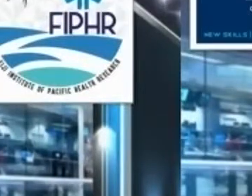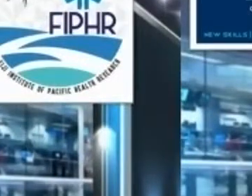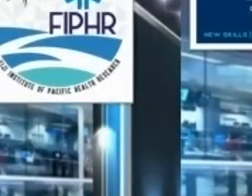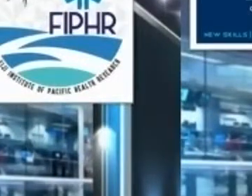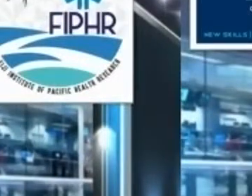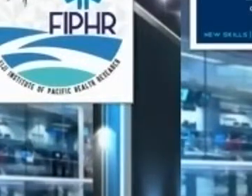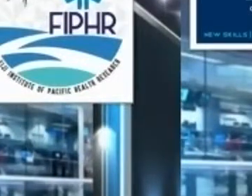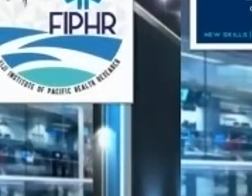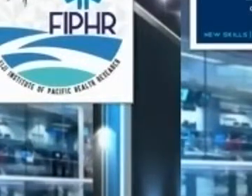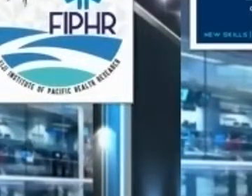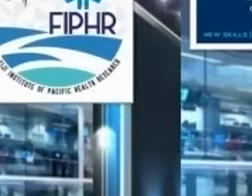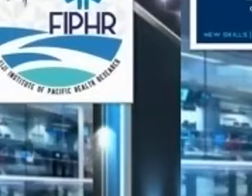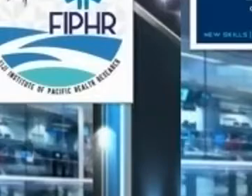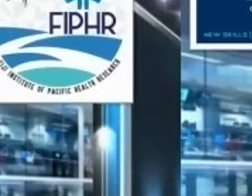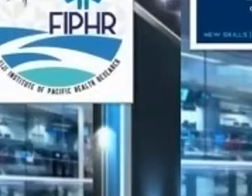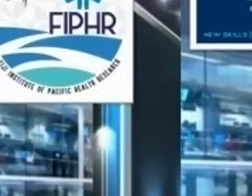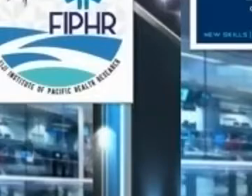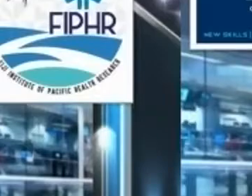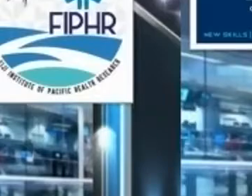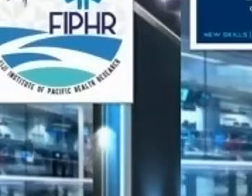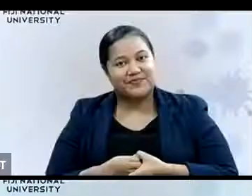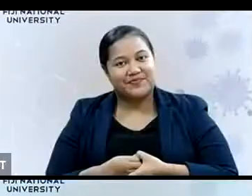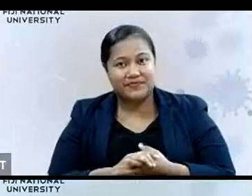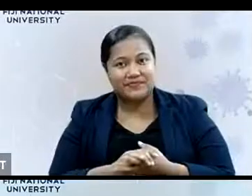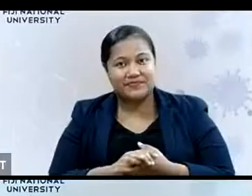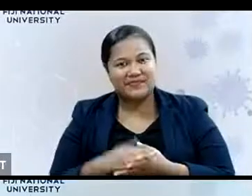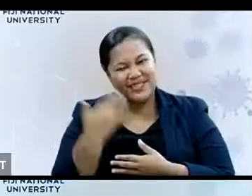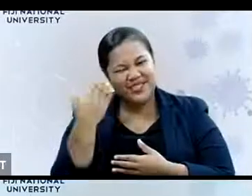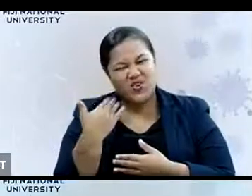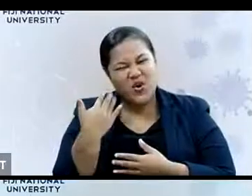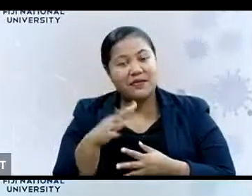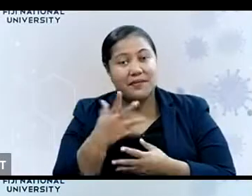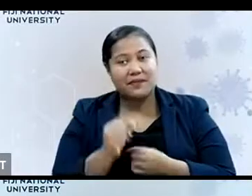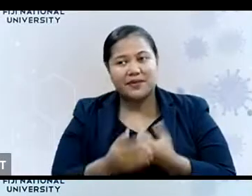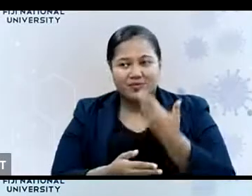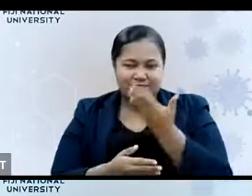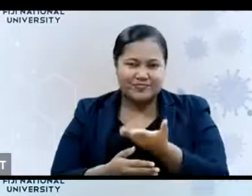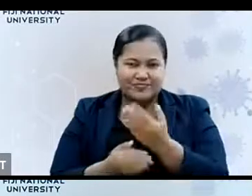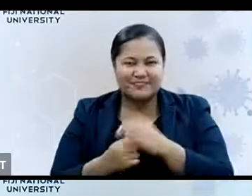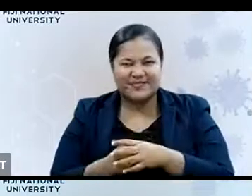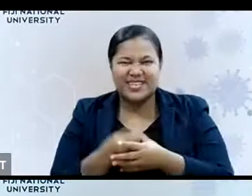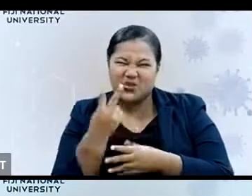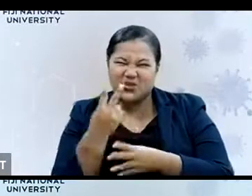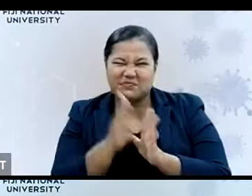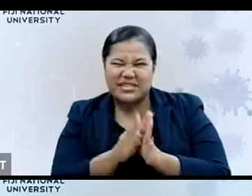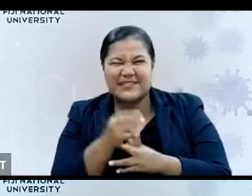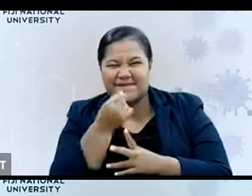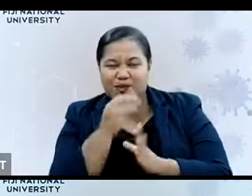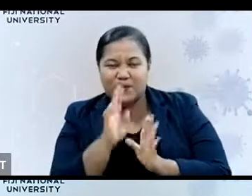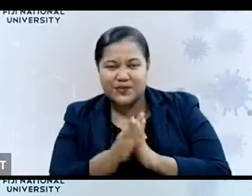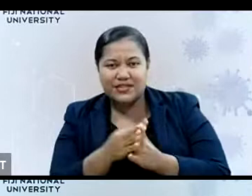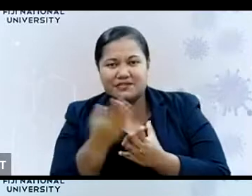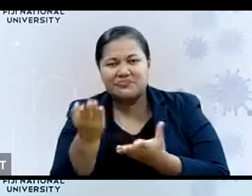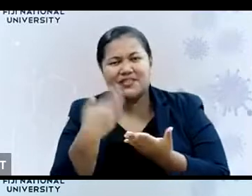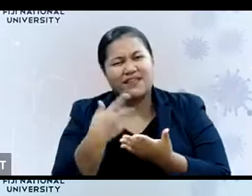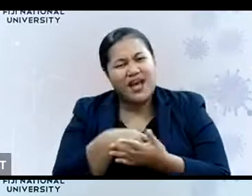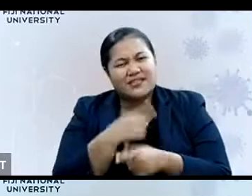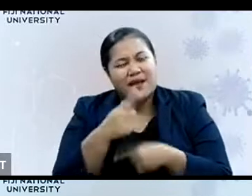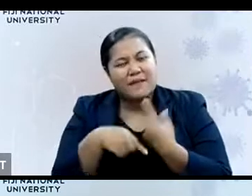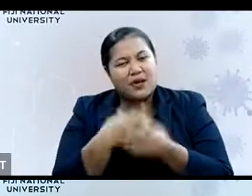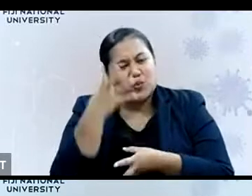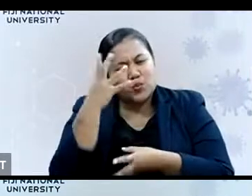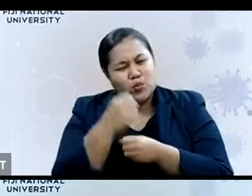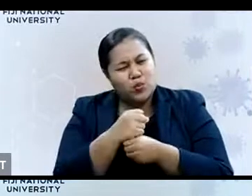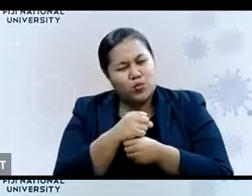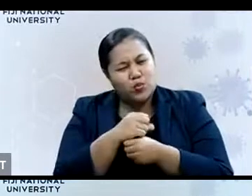quickly ask the four of them very briefly, maybe over 2 minutes or 3 minutes, just to give us some an overview of what